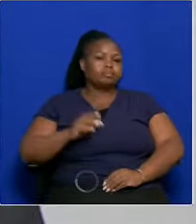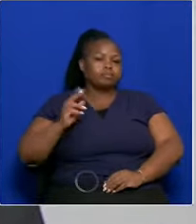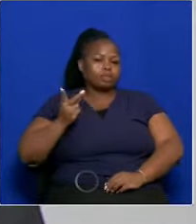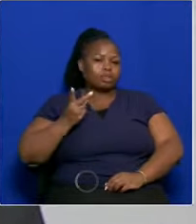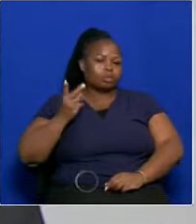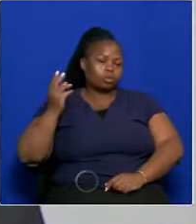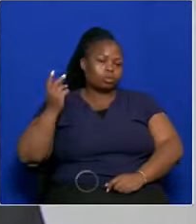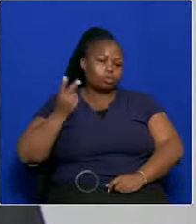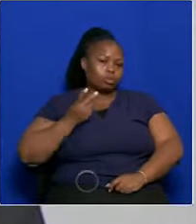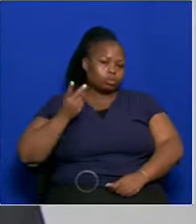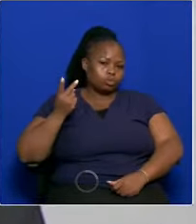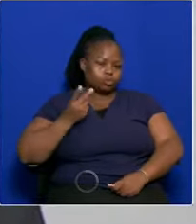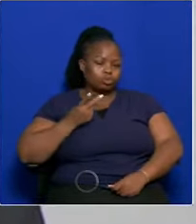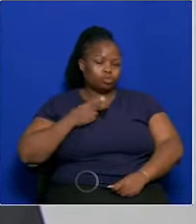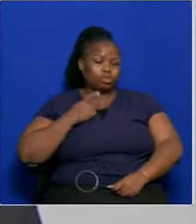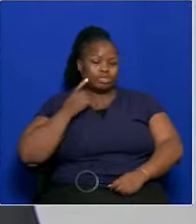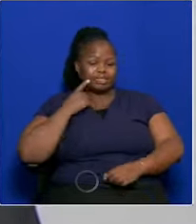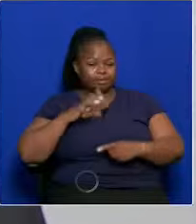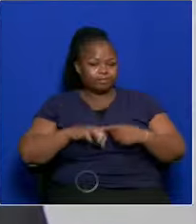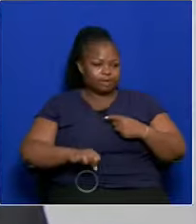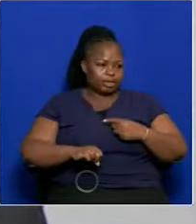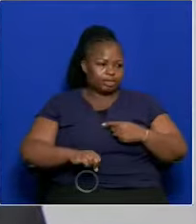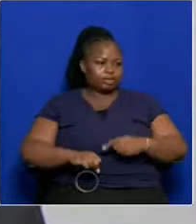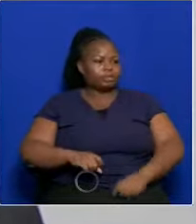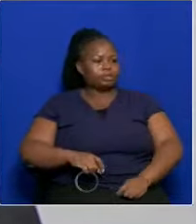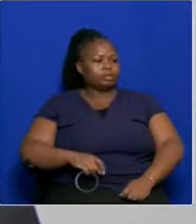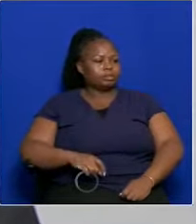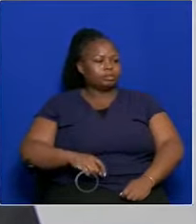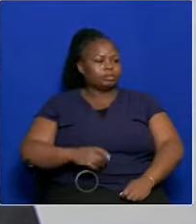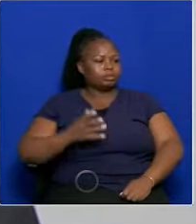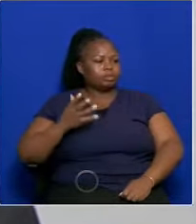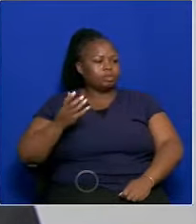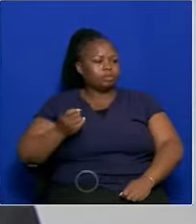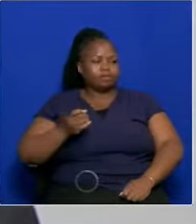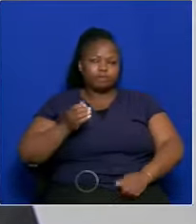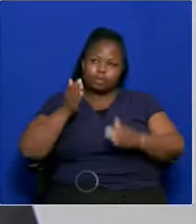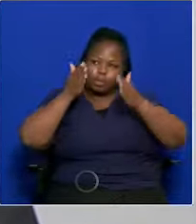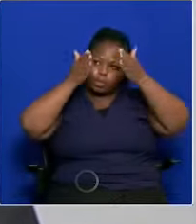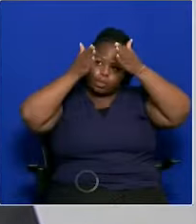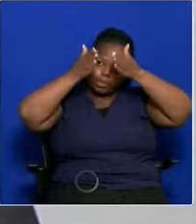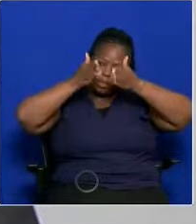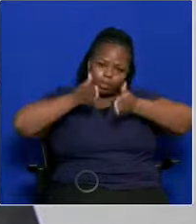purposes, there is a column called call type.